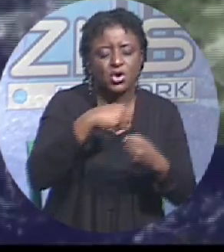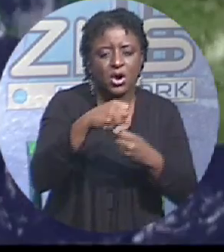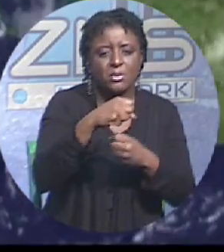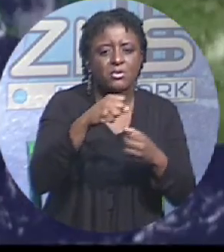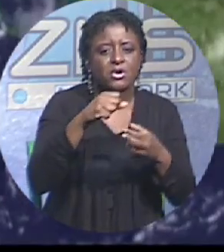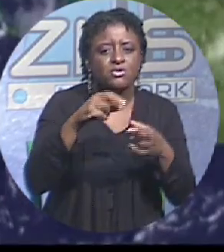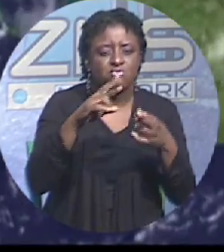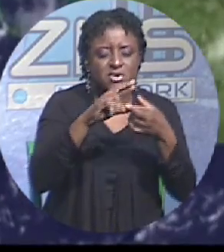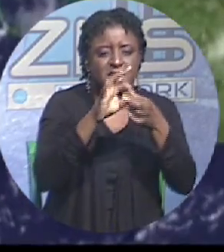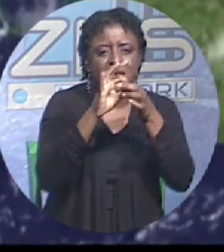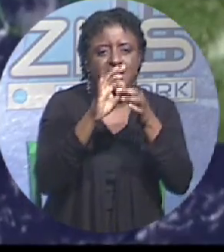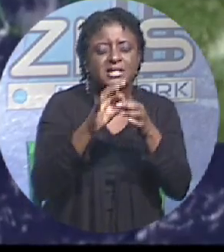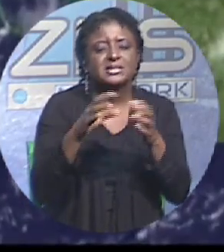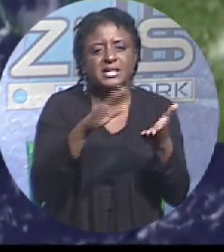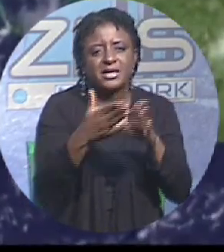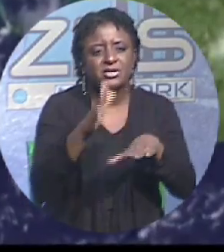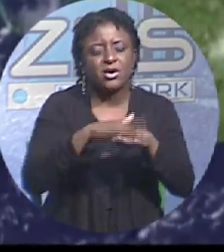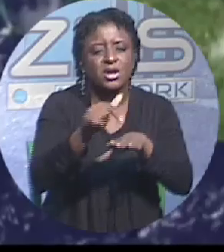proved false.